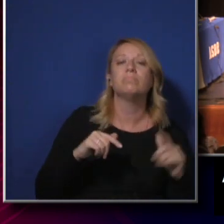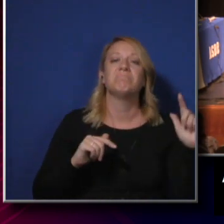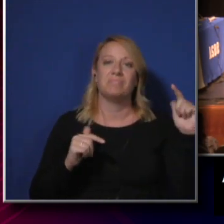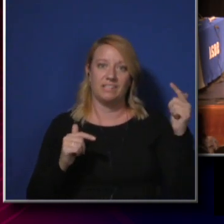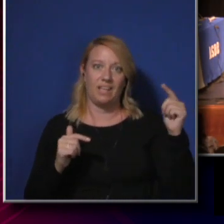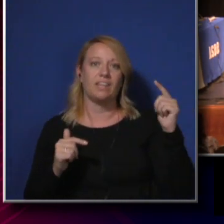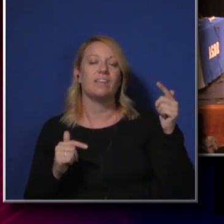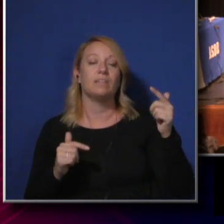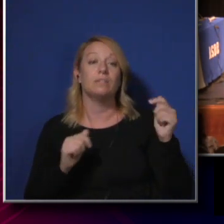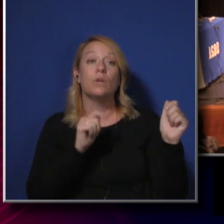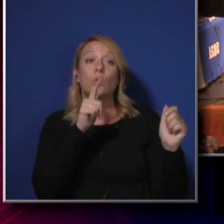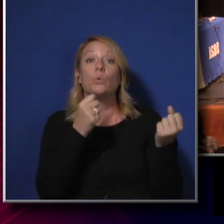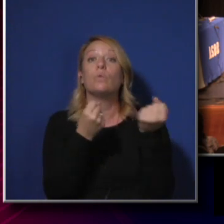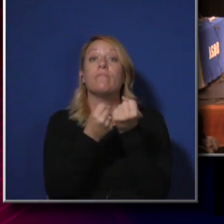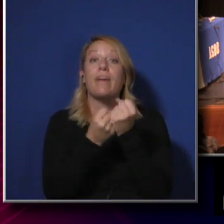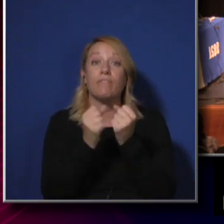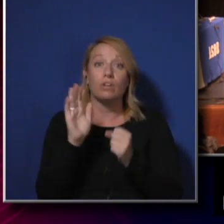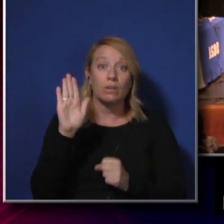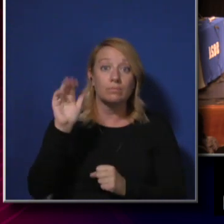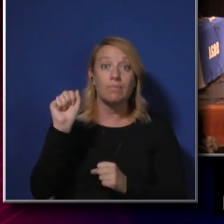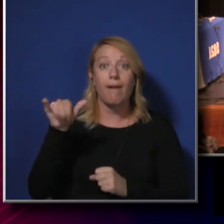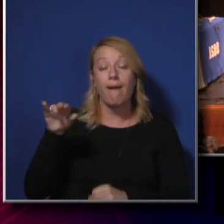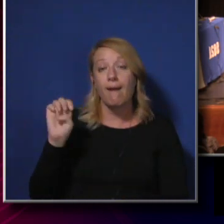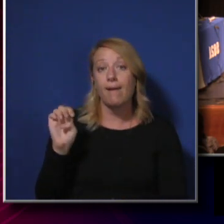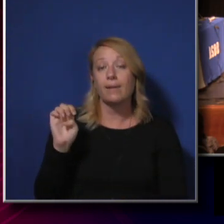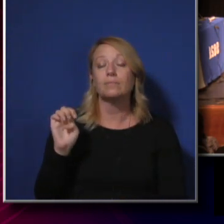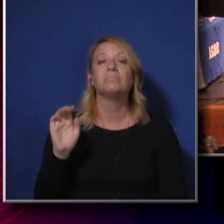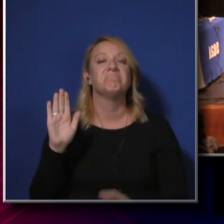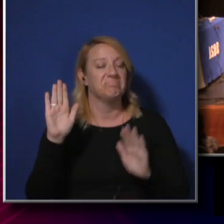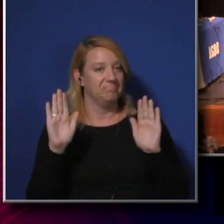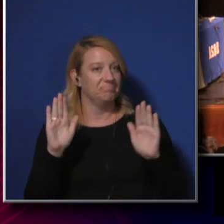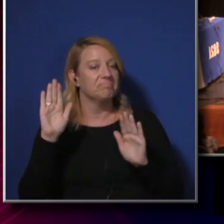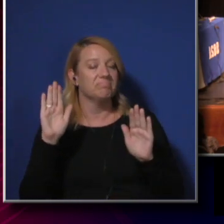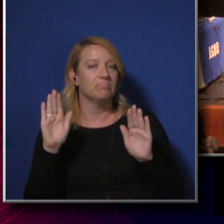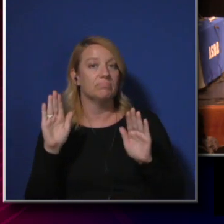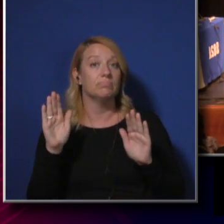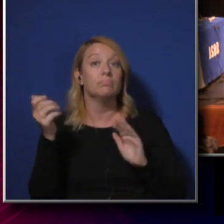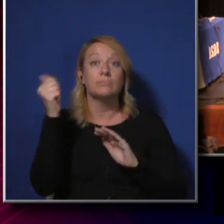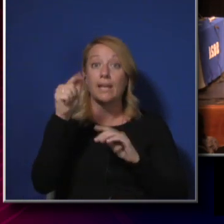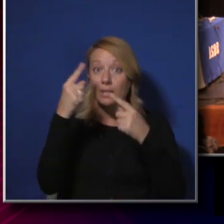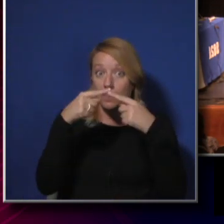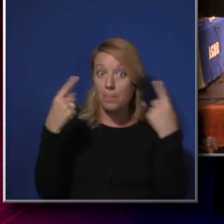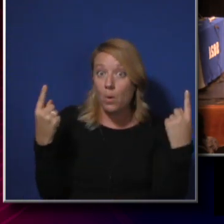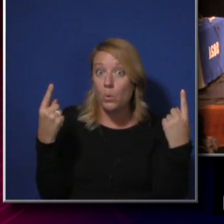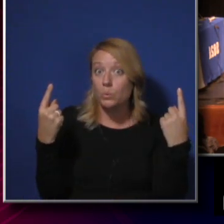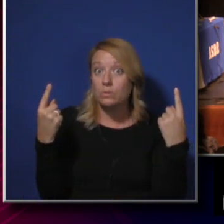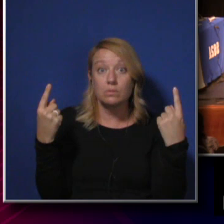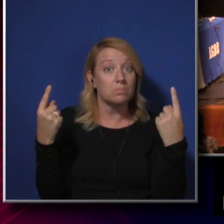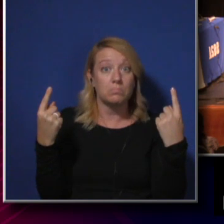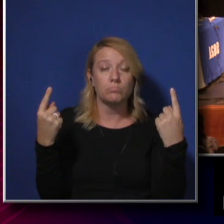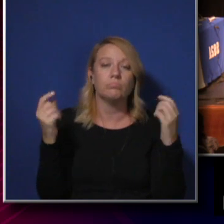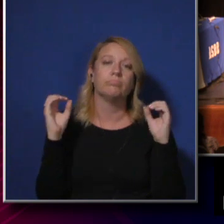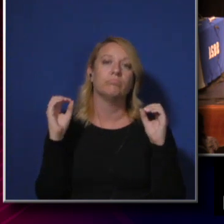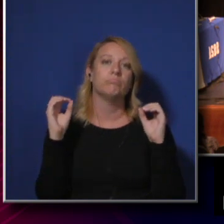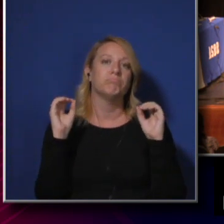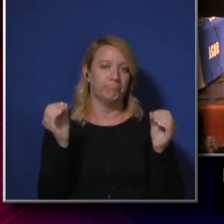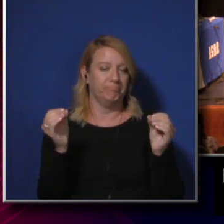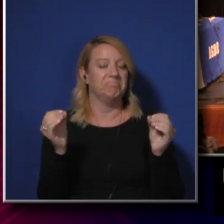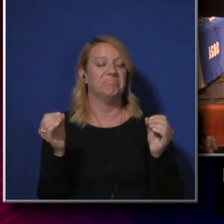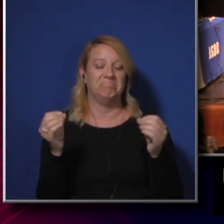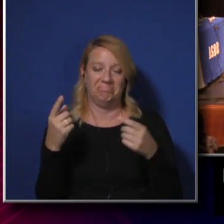I have a second. All those in favor say aye. Aye. Aye. Opposed? Ayes